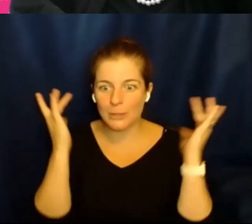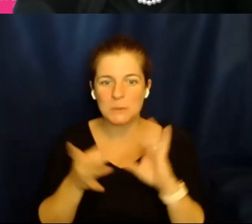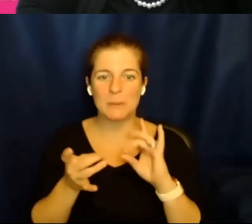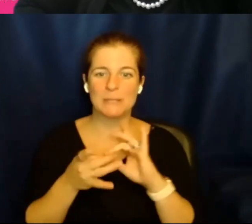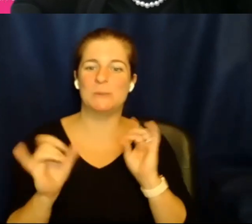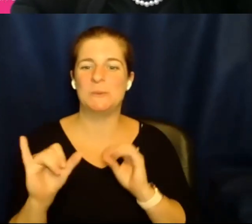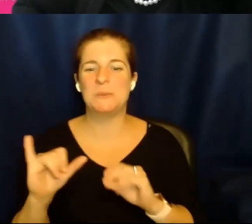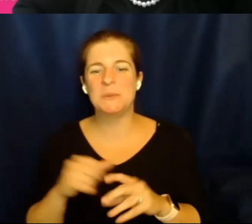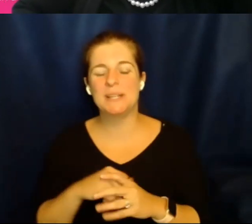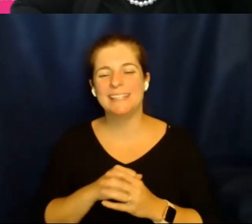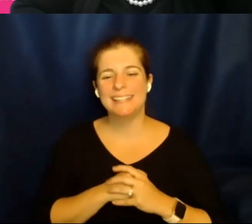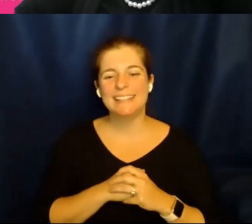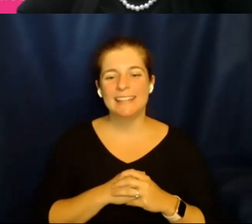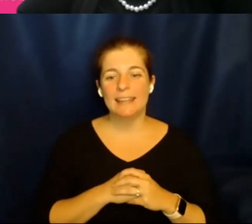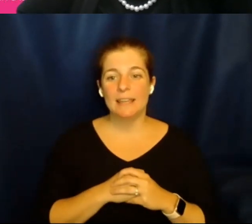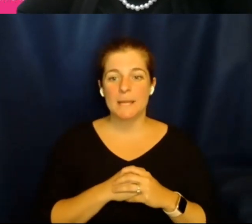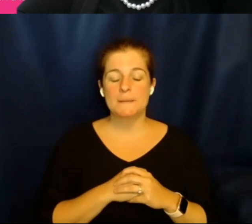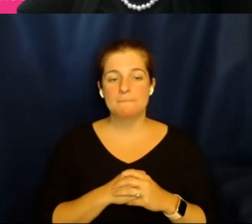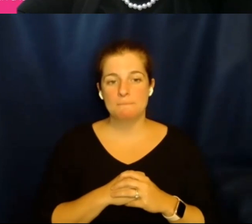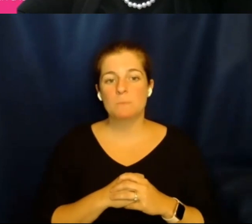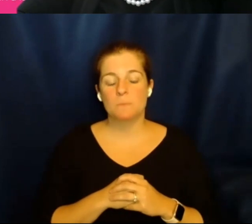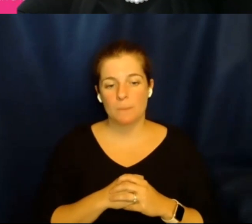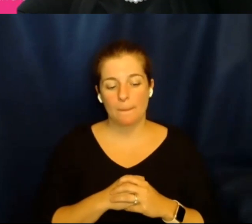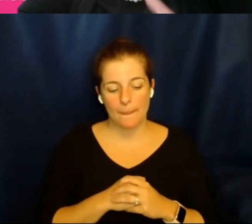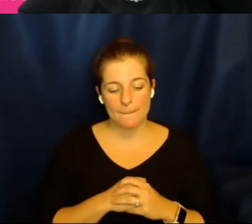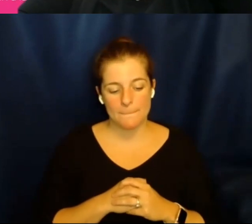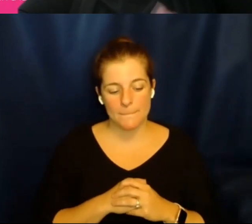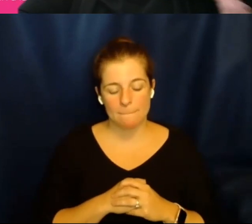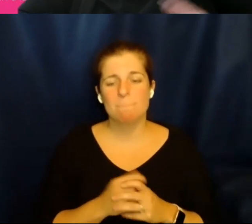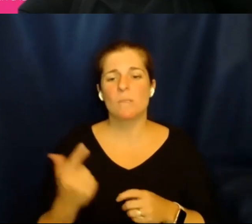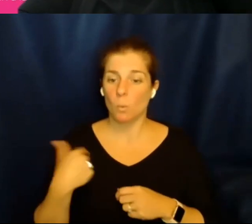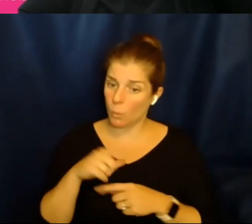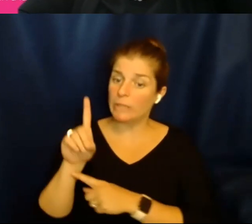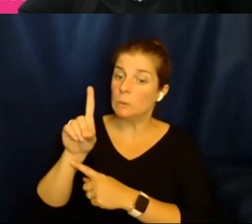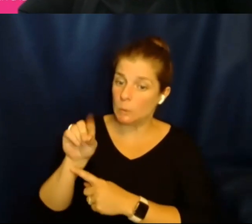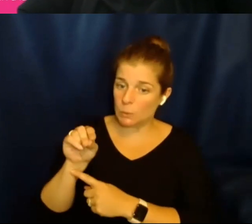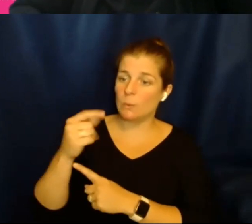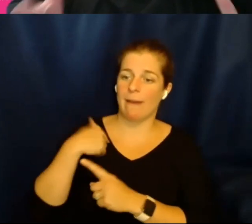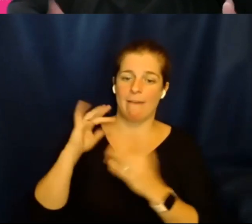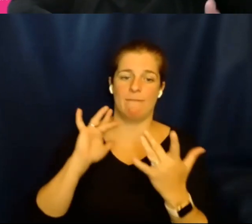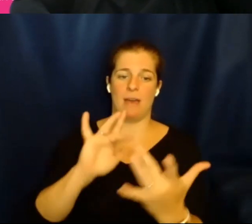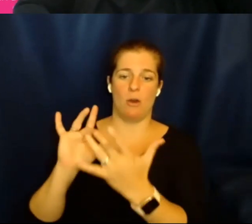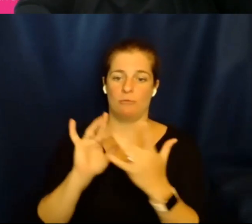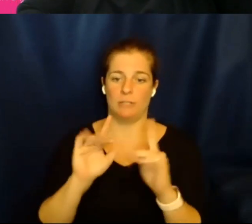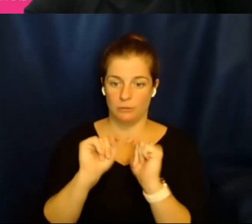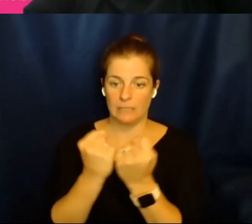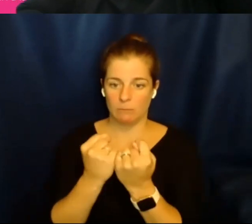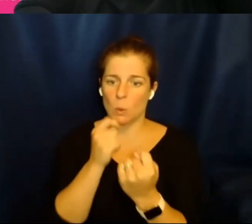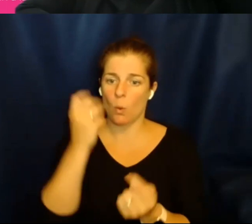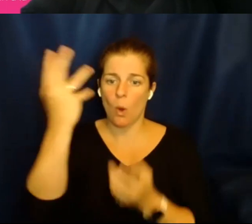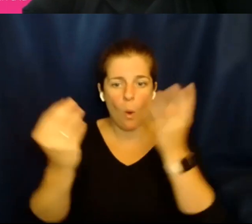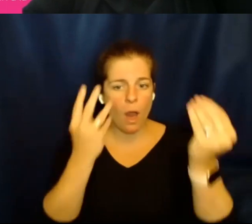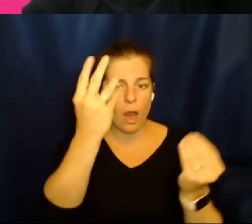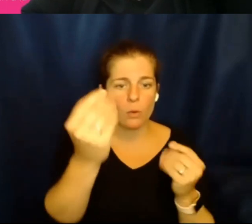about this point, is we have outreach teams who work in the field areas. They go out to the